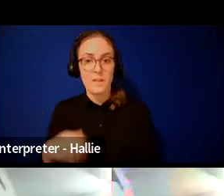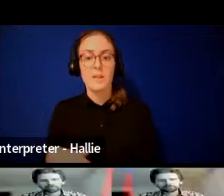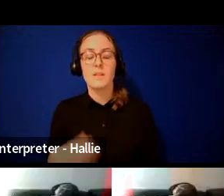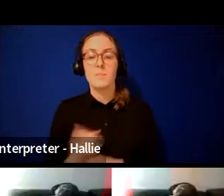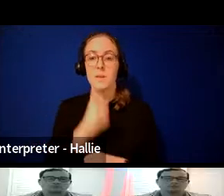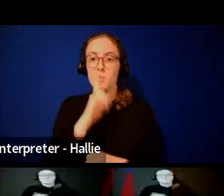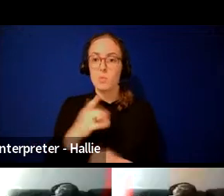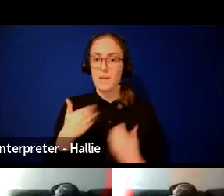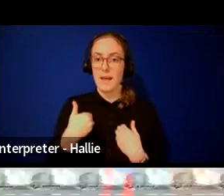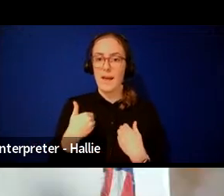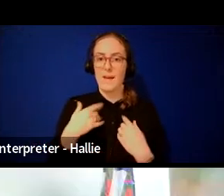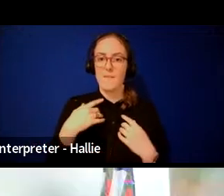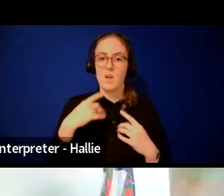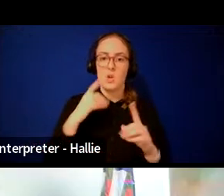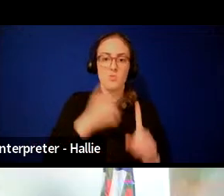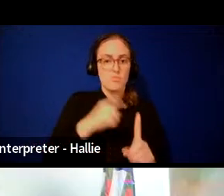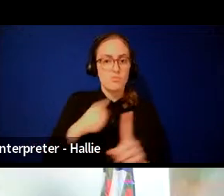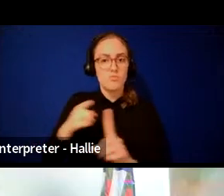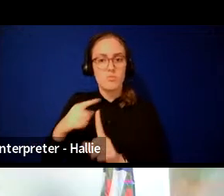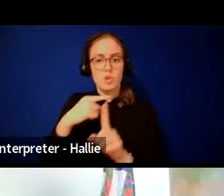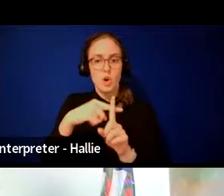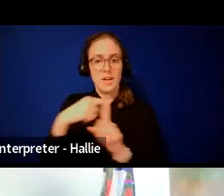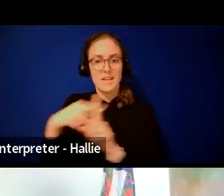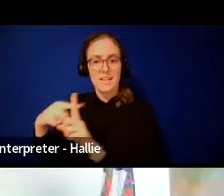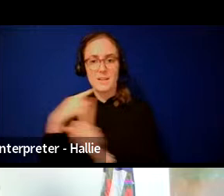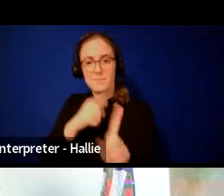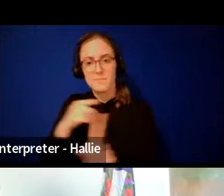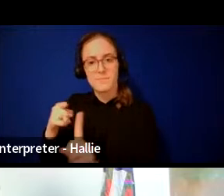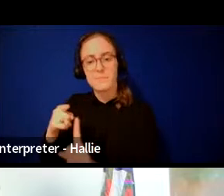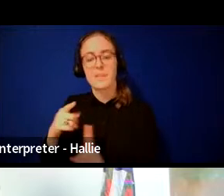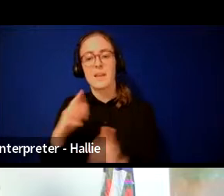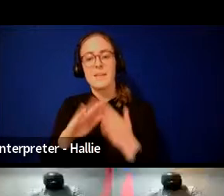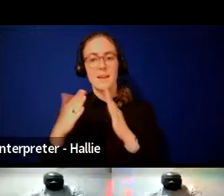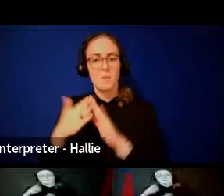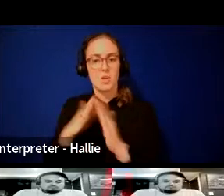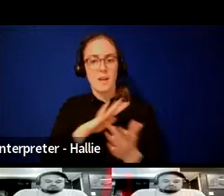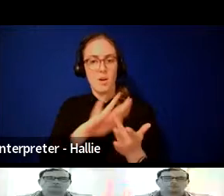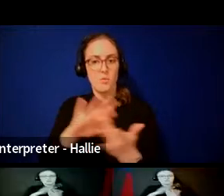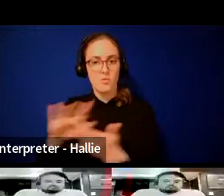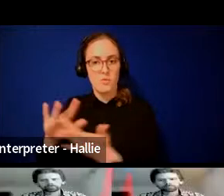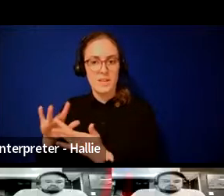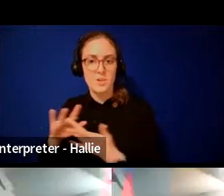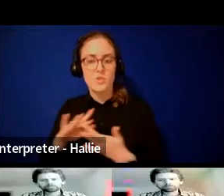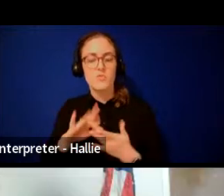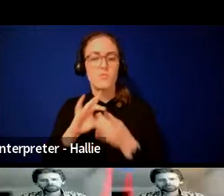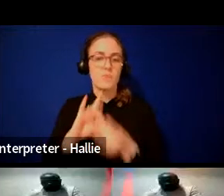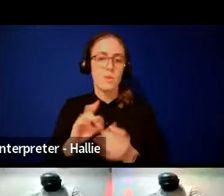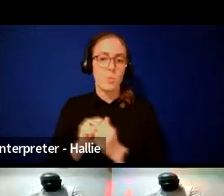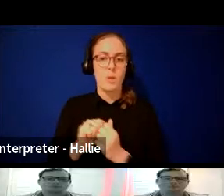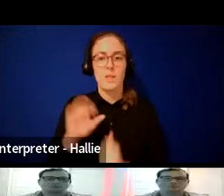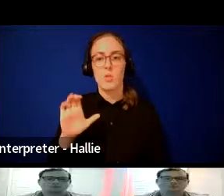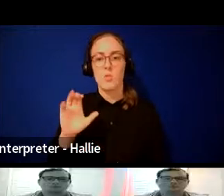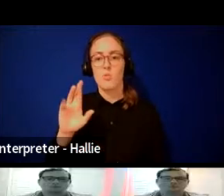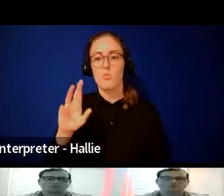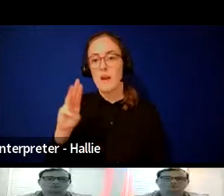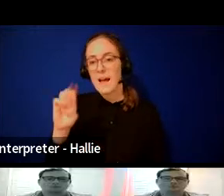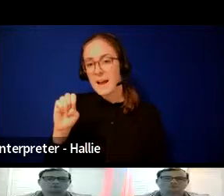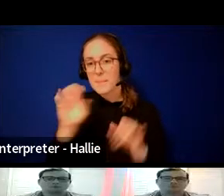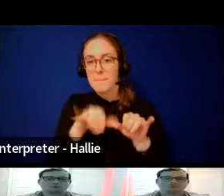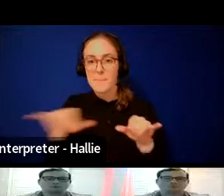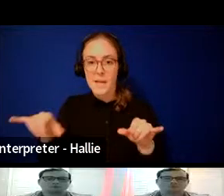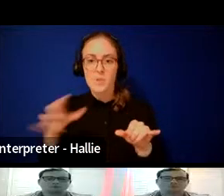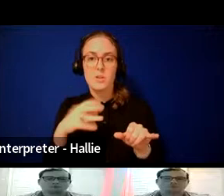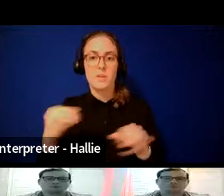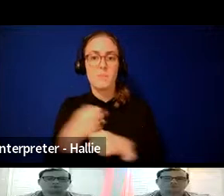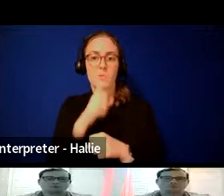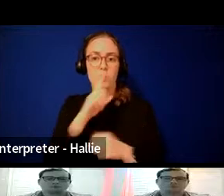neighborhood outreach to inform neighbors of recent crime patterns, as well as city resources, and create a community